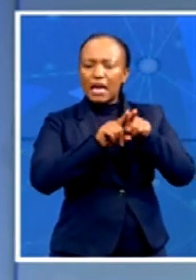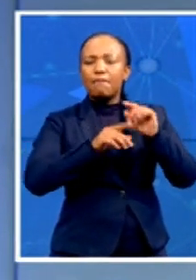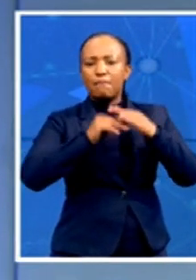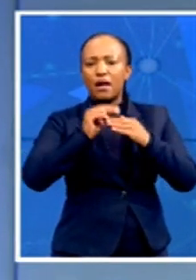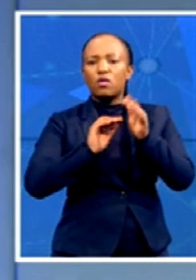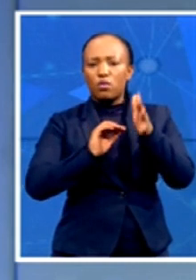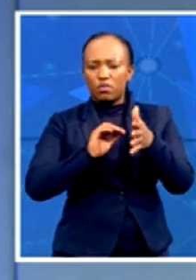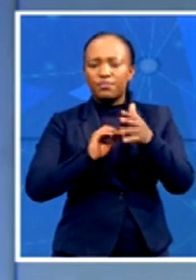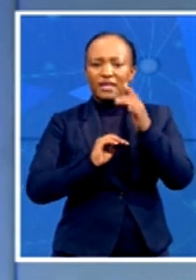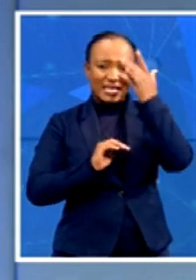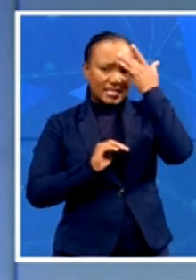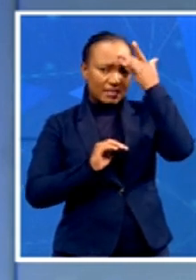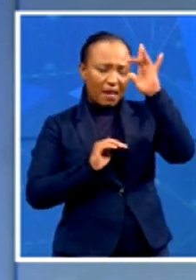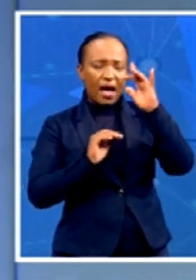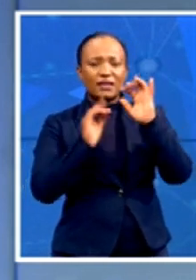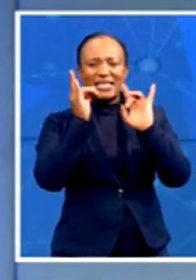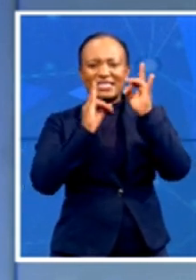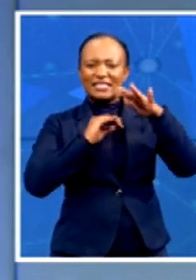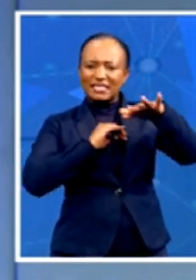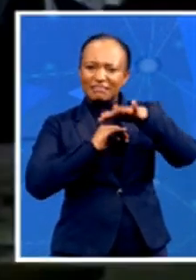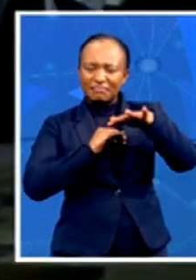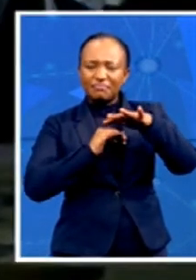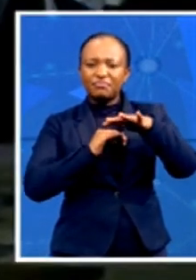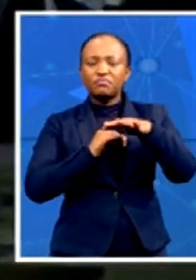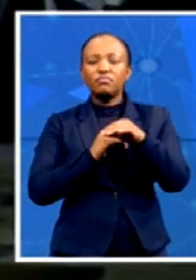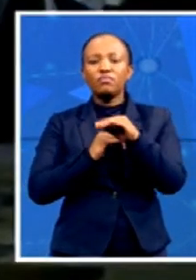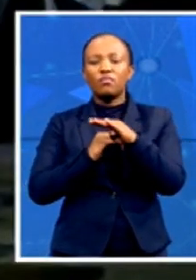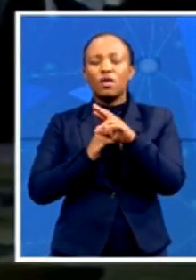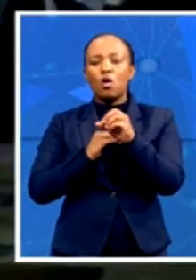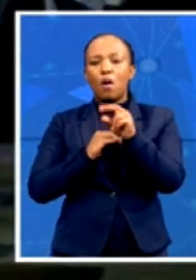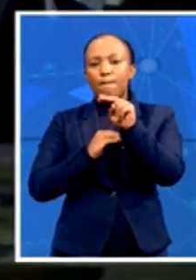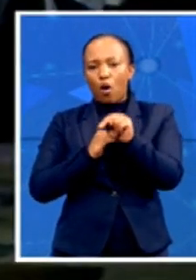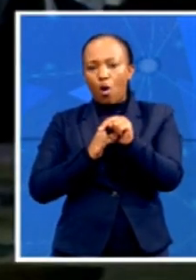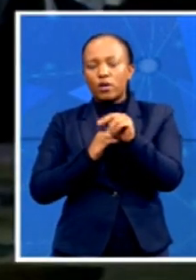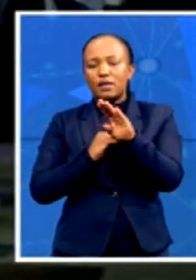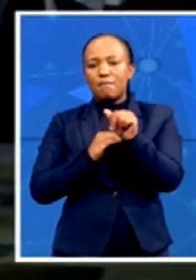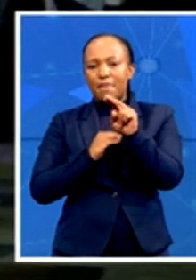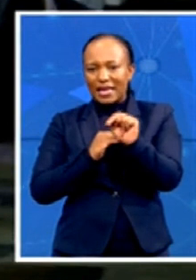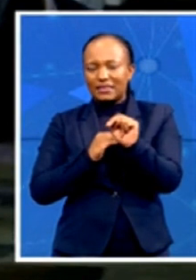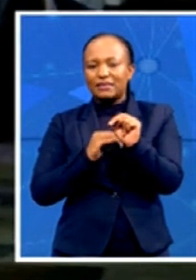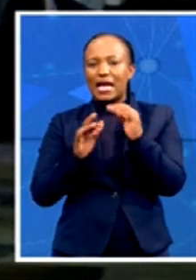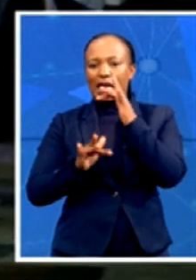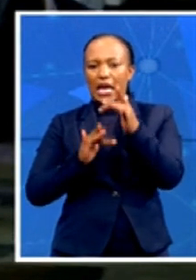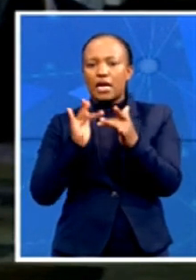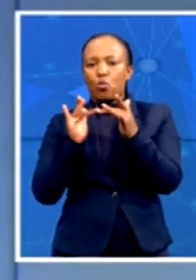broadband network by broadband network, project by project.